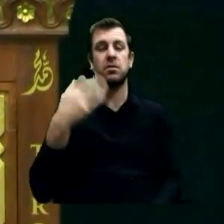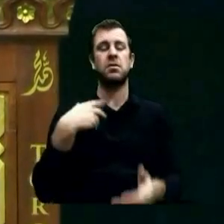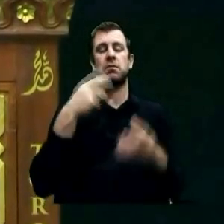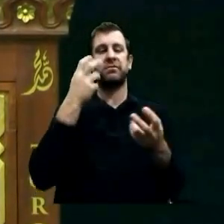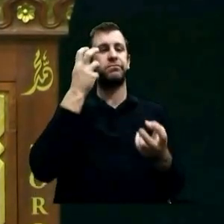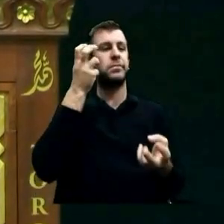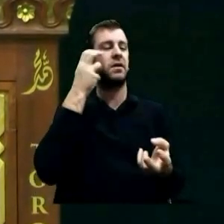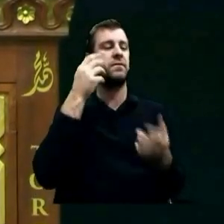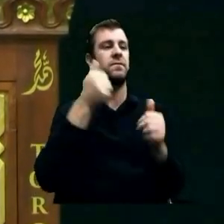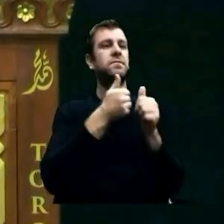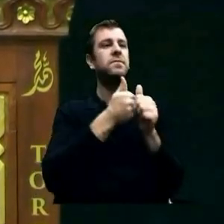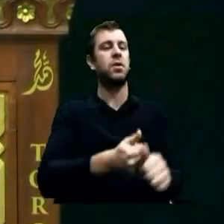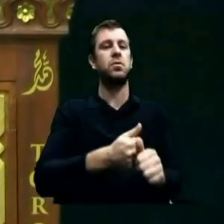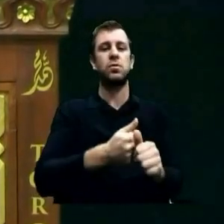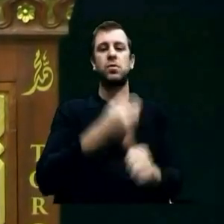their rabbis.